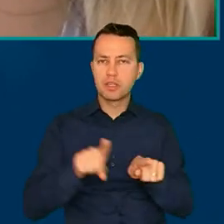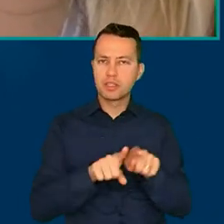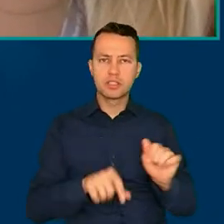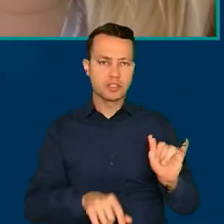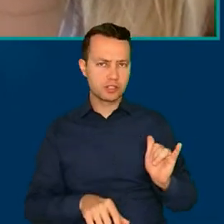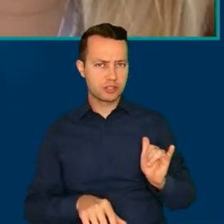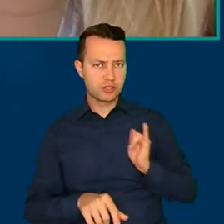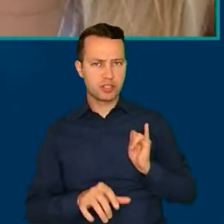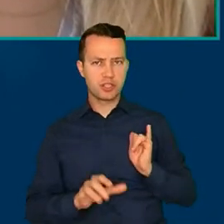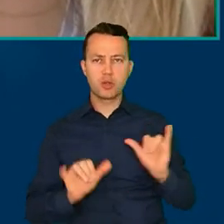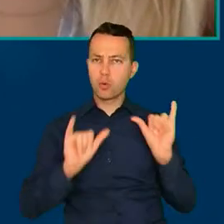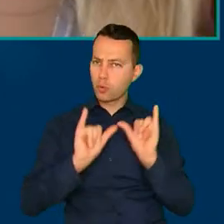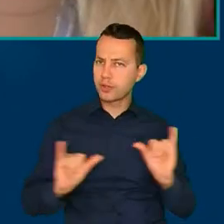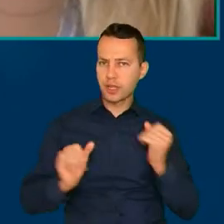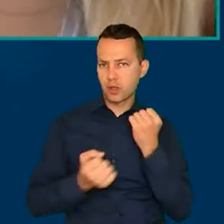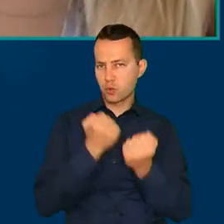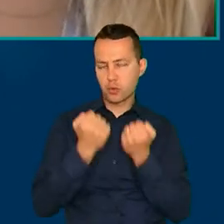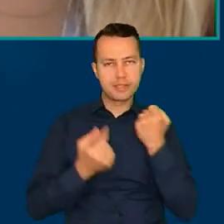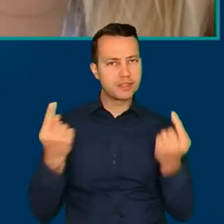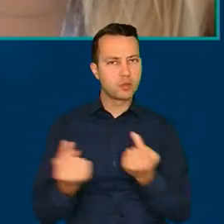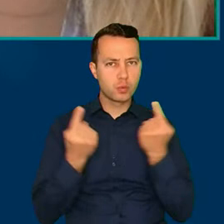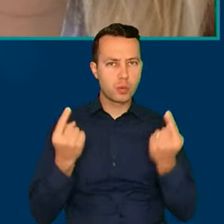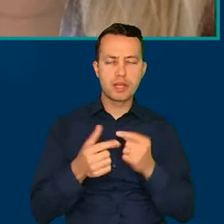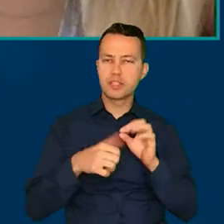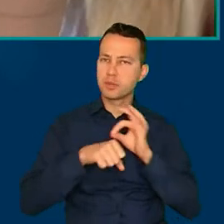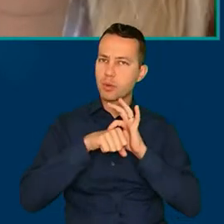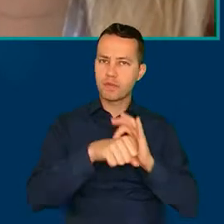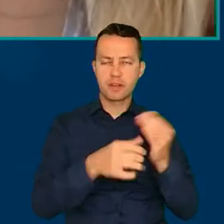pretty different depending on what sector